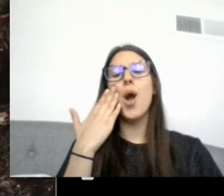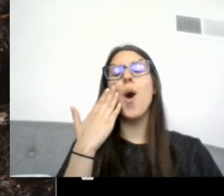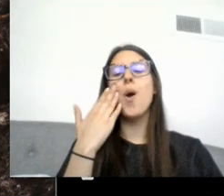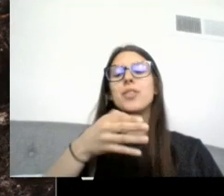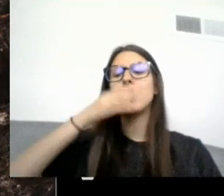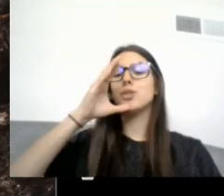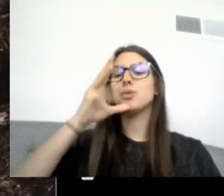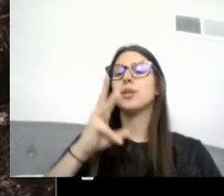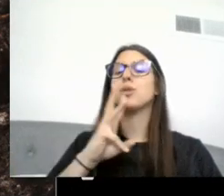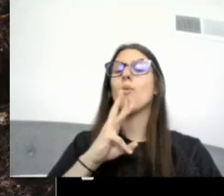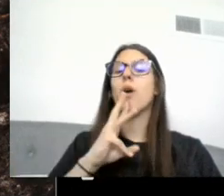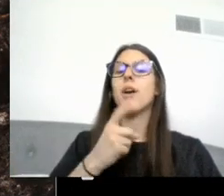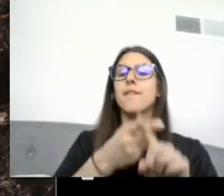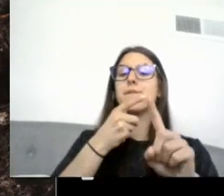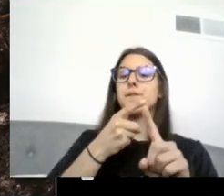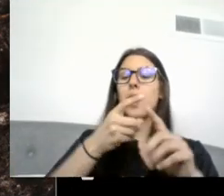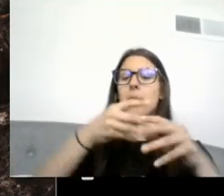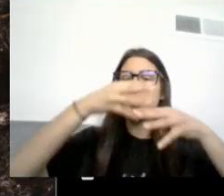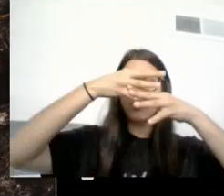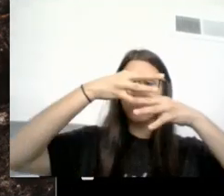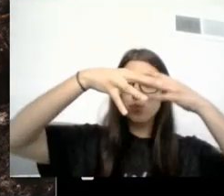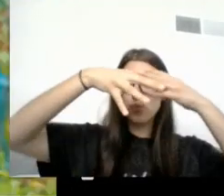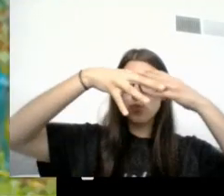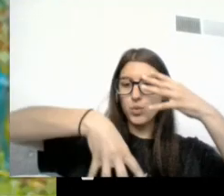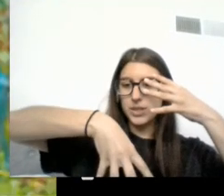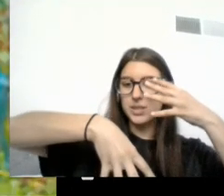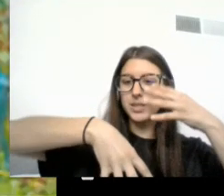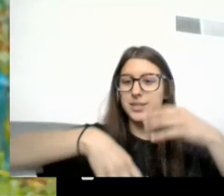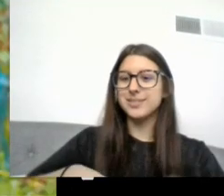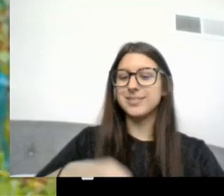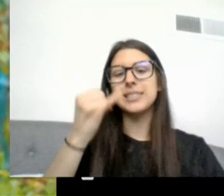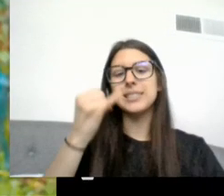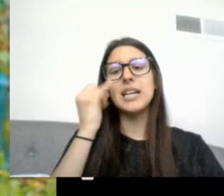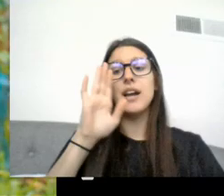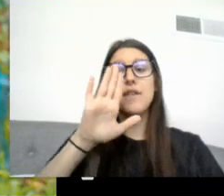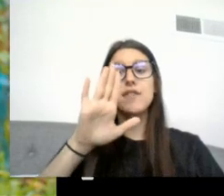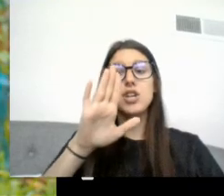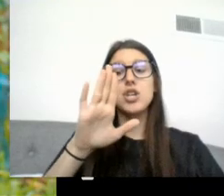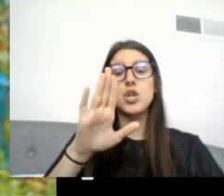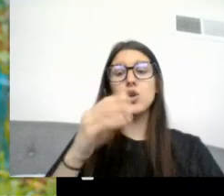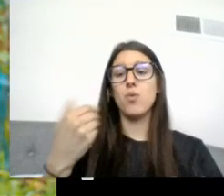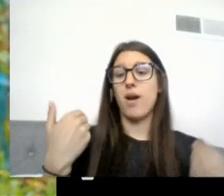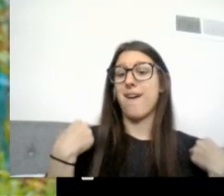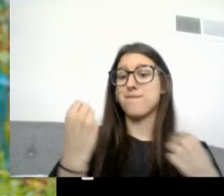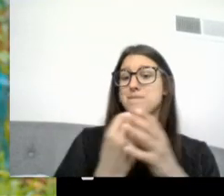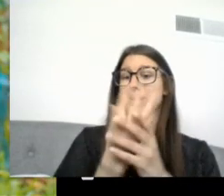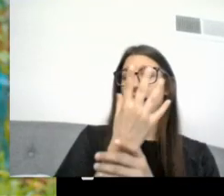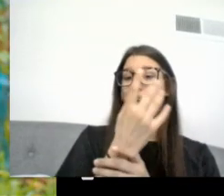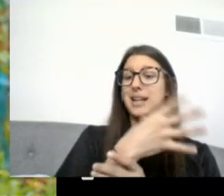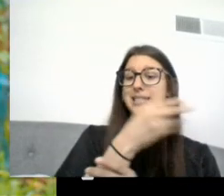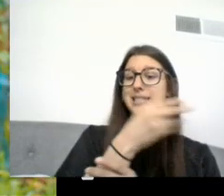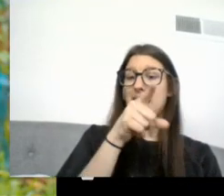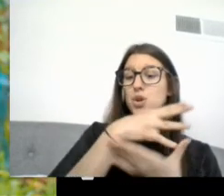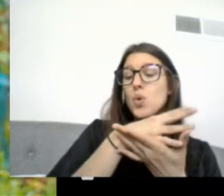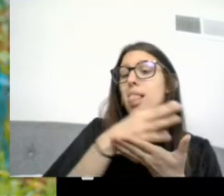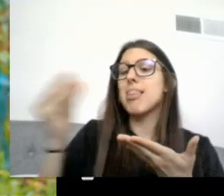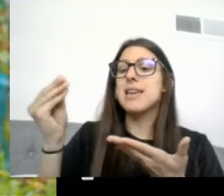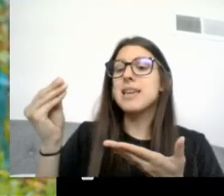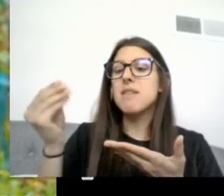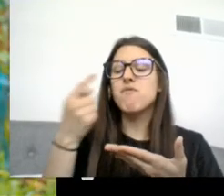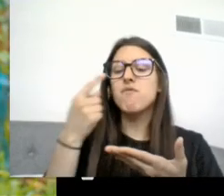it rains. So, if you're a plant keeper and you're gone for more than a few days, the reason you need a plant